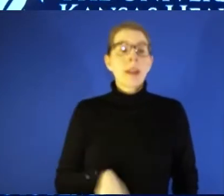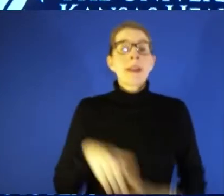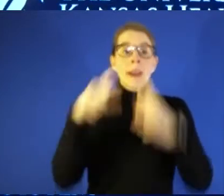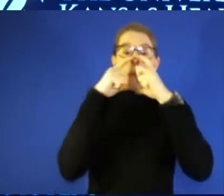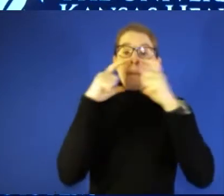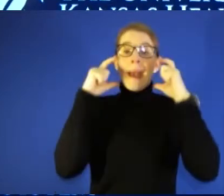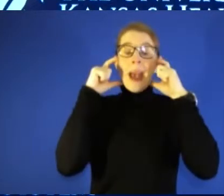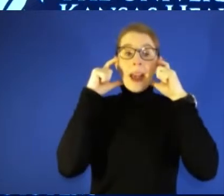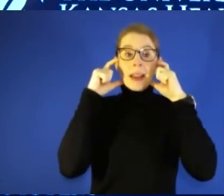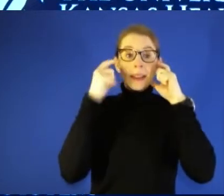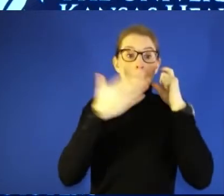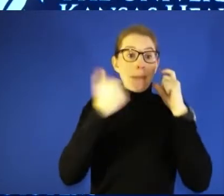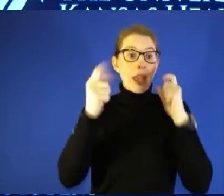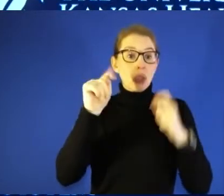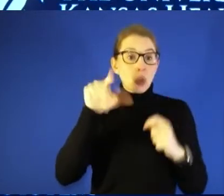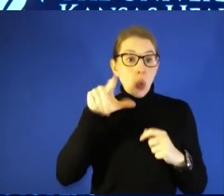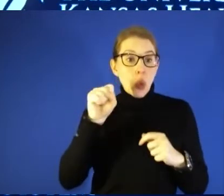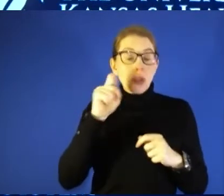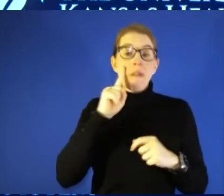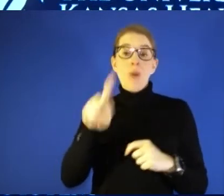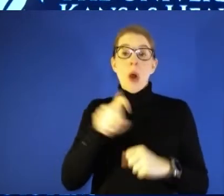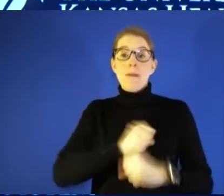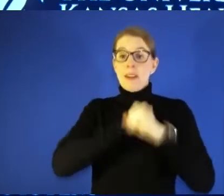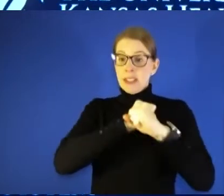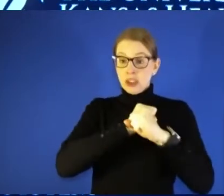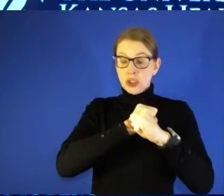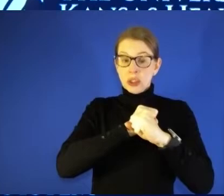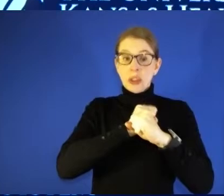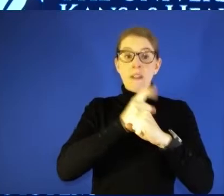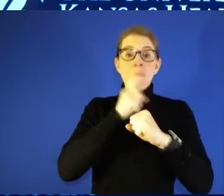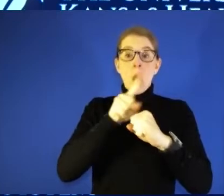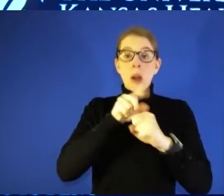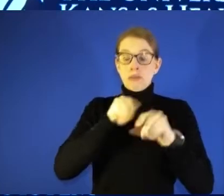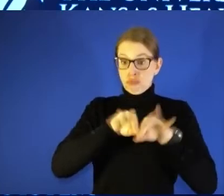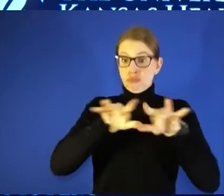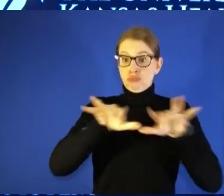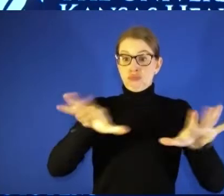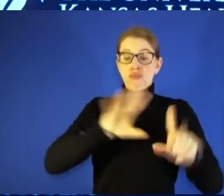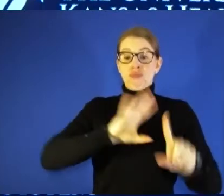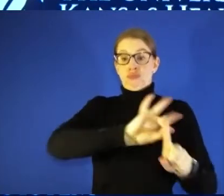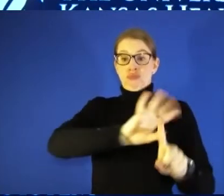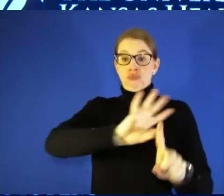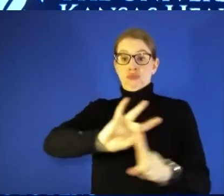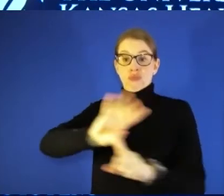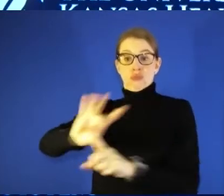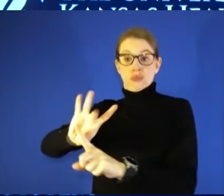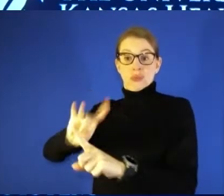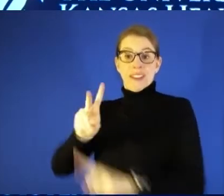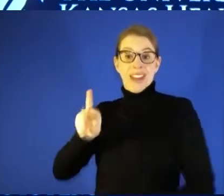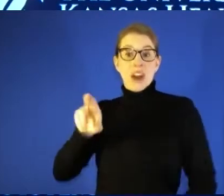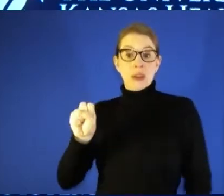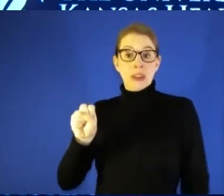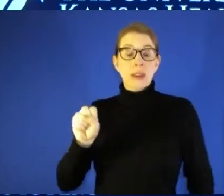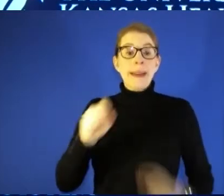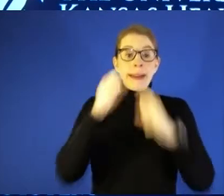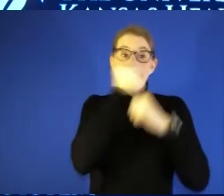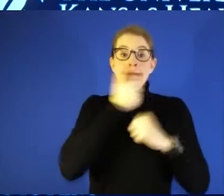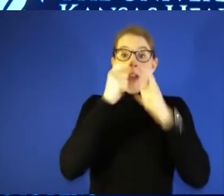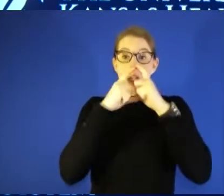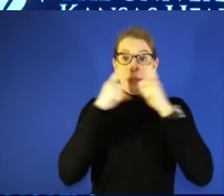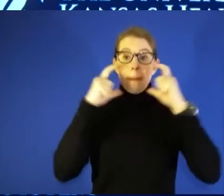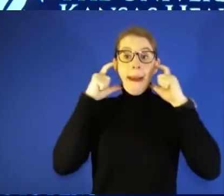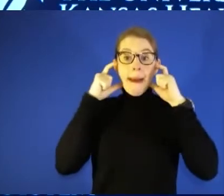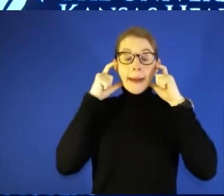the best tools for the prevention of transmitting the virus from one person to another, with cloth masks being